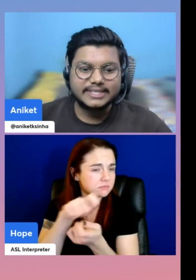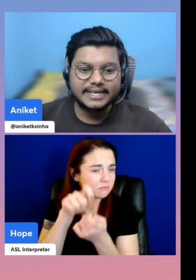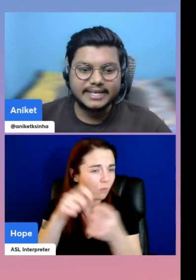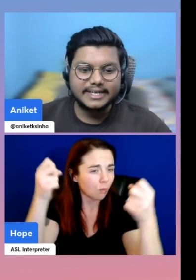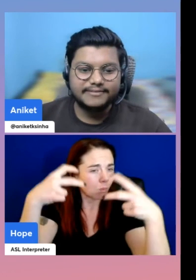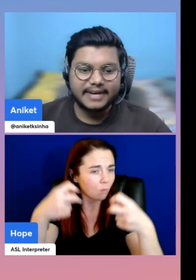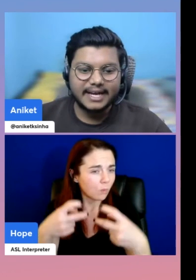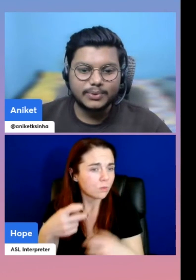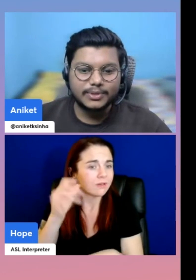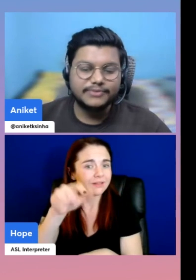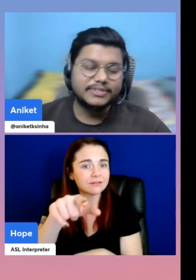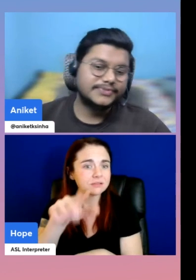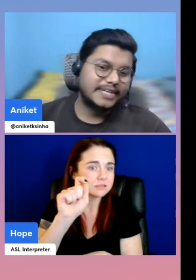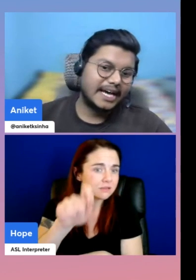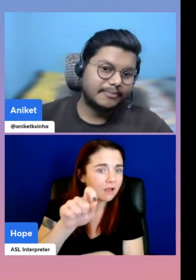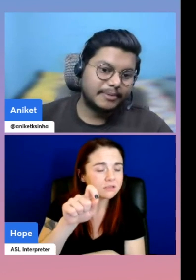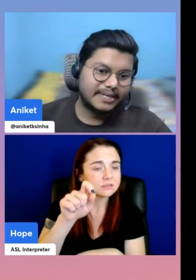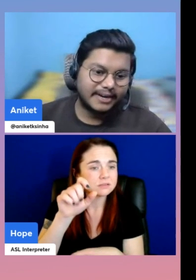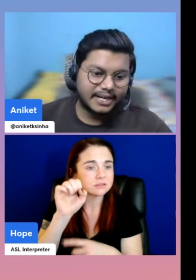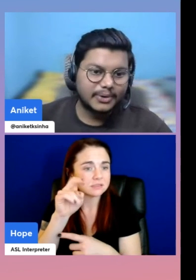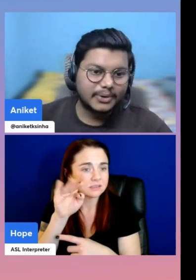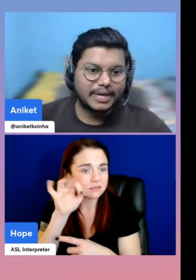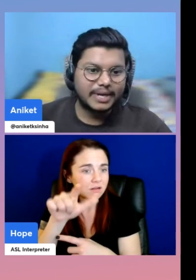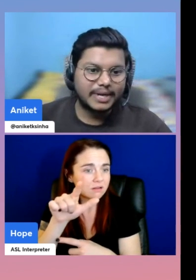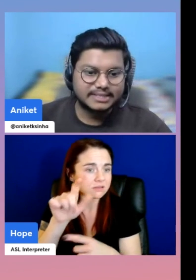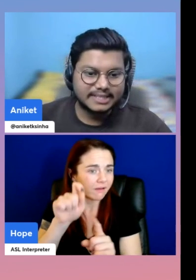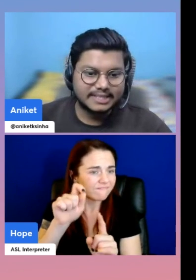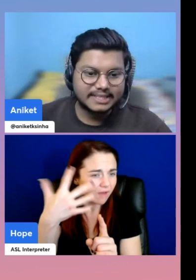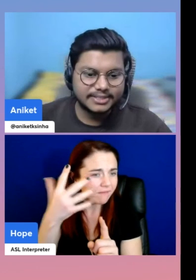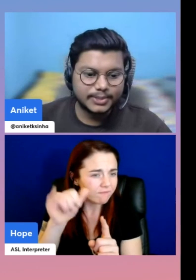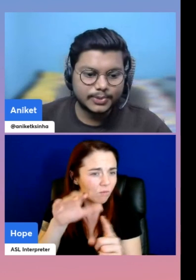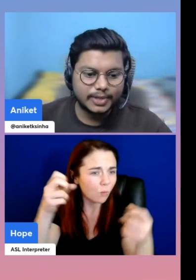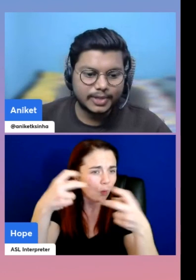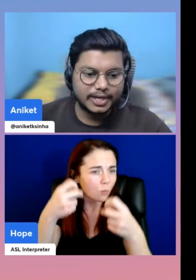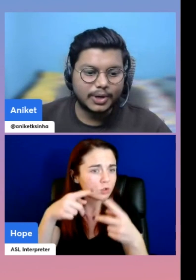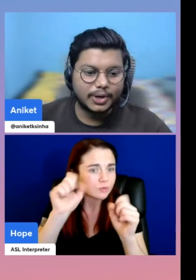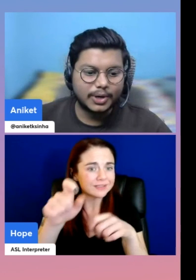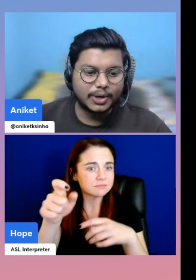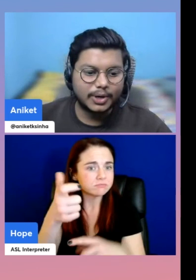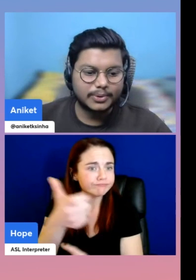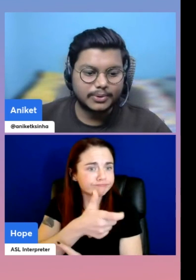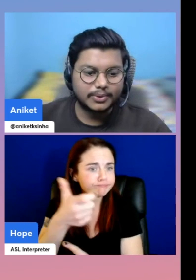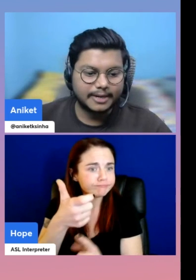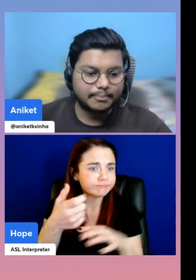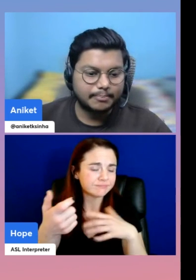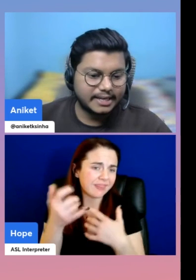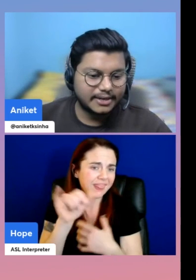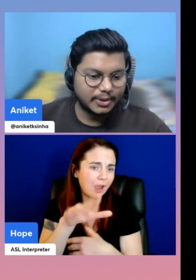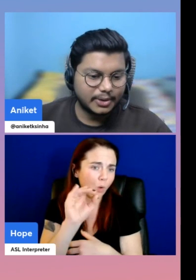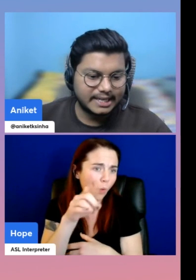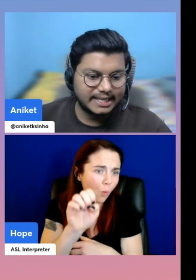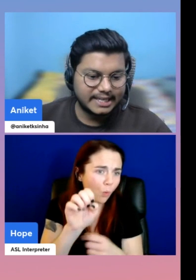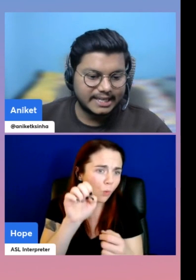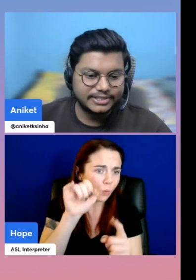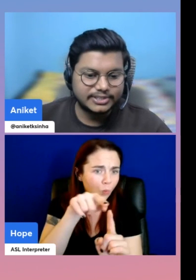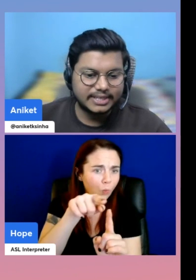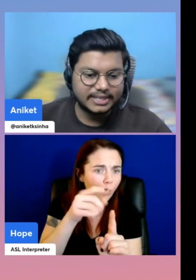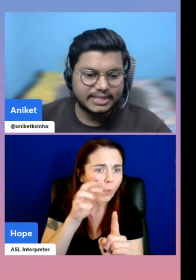the .sentinel file code which we have implemented right now, you can just scan this QR code, or you can go to that